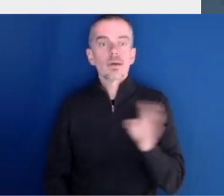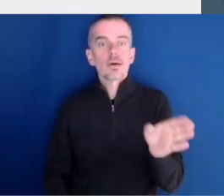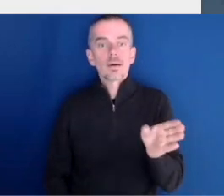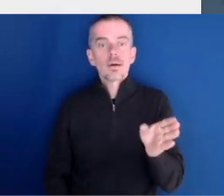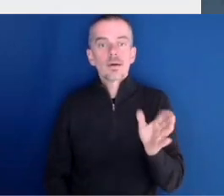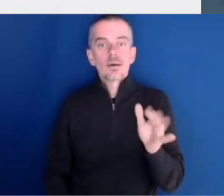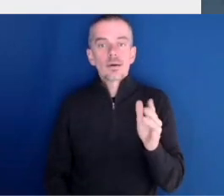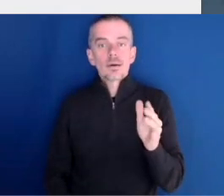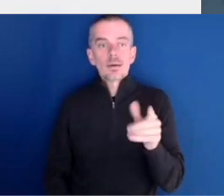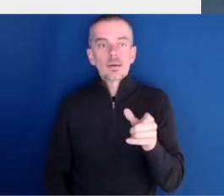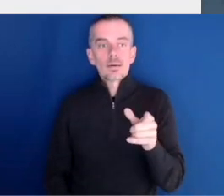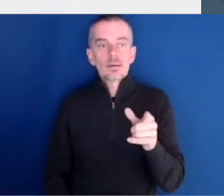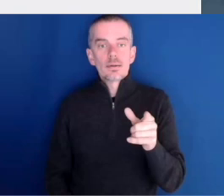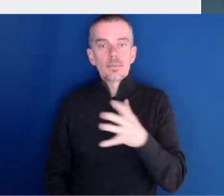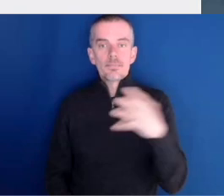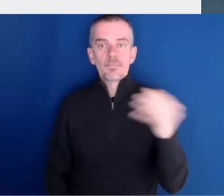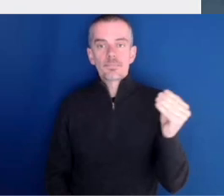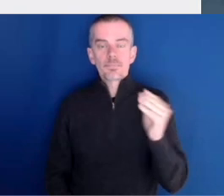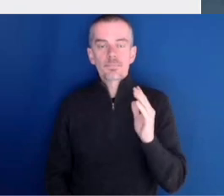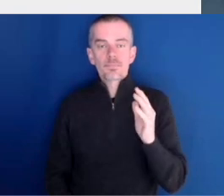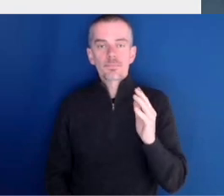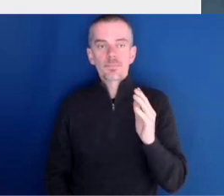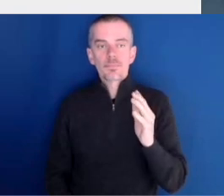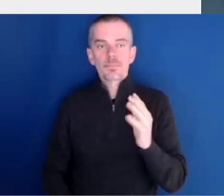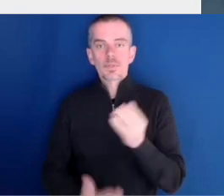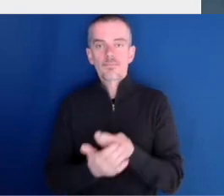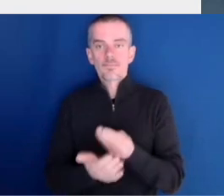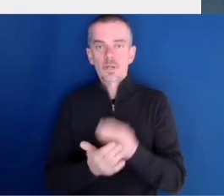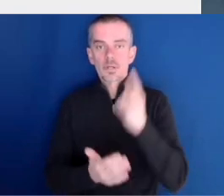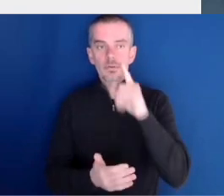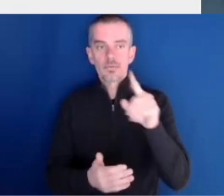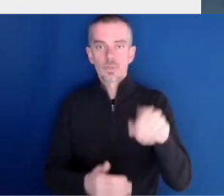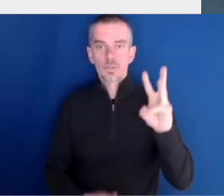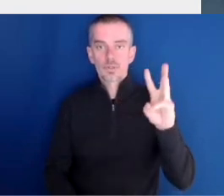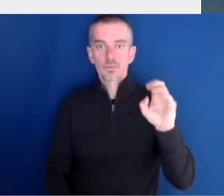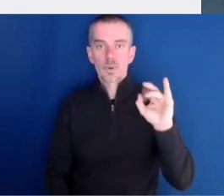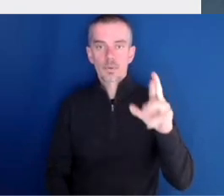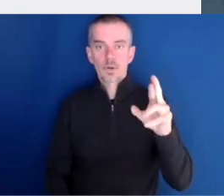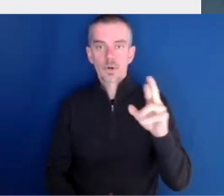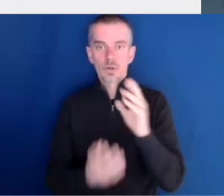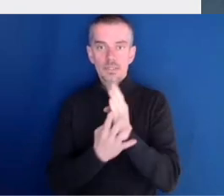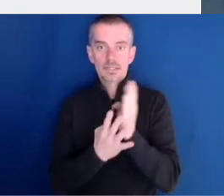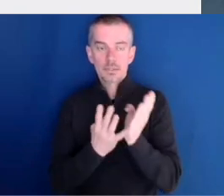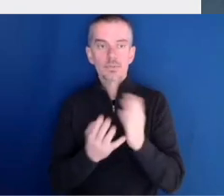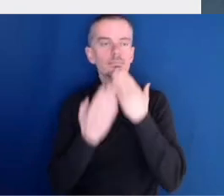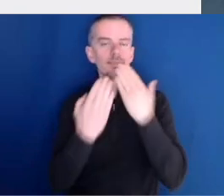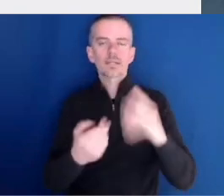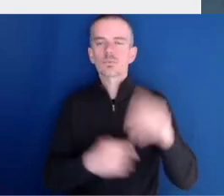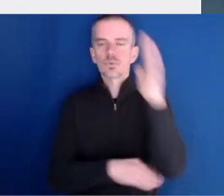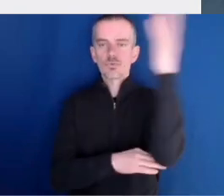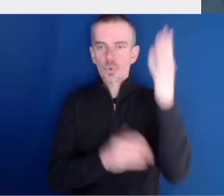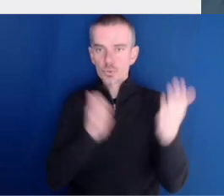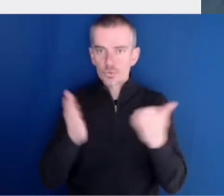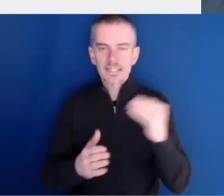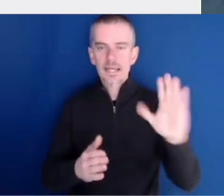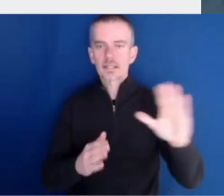slide. And funding for this webinar series is thanks to the Forest Service and its